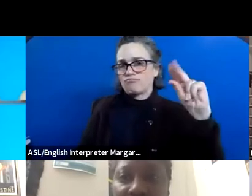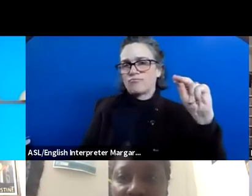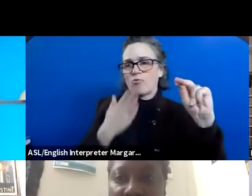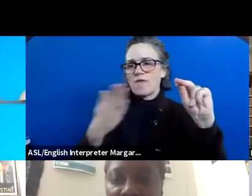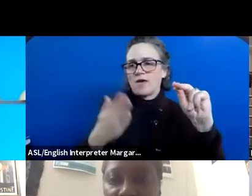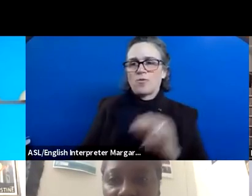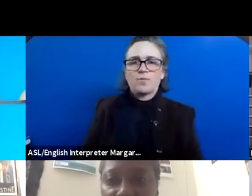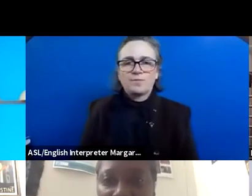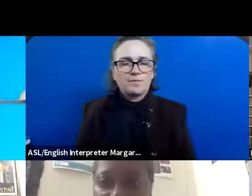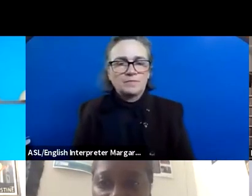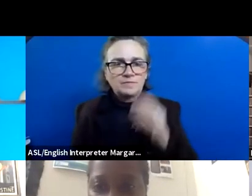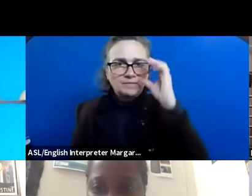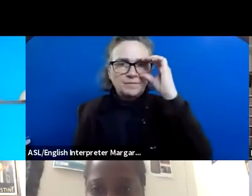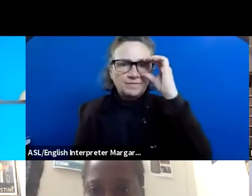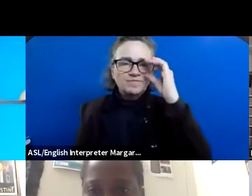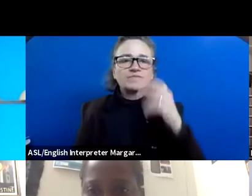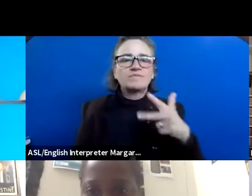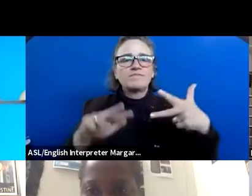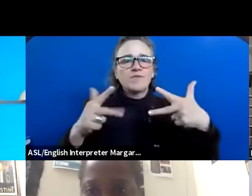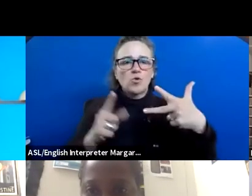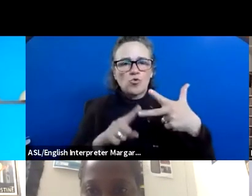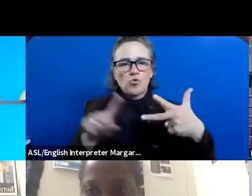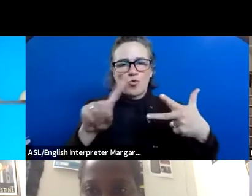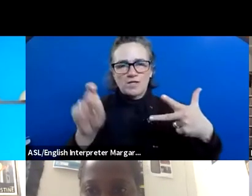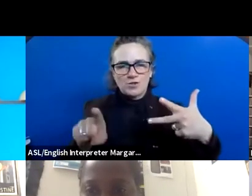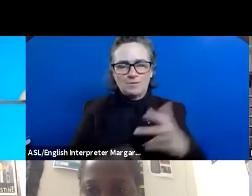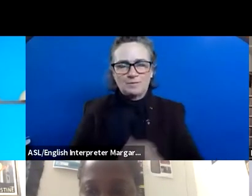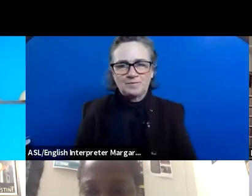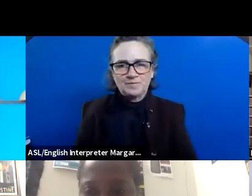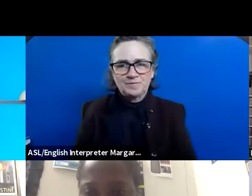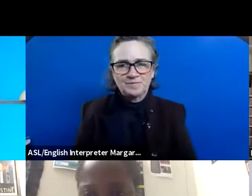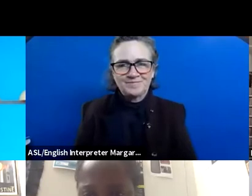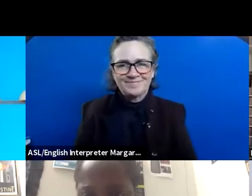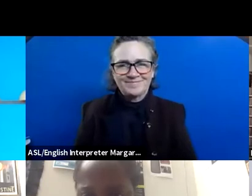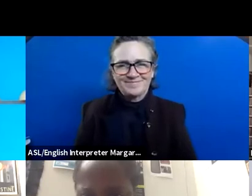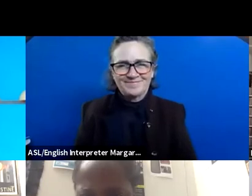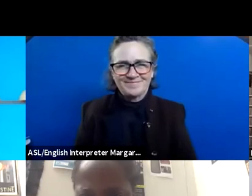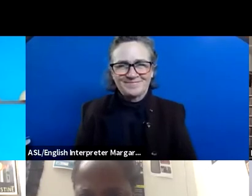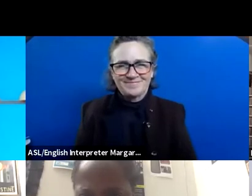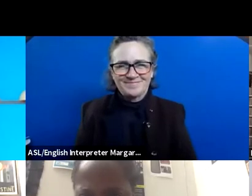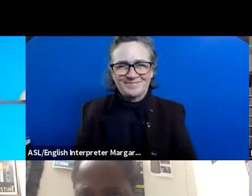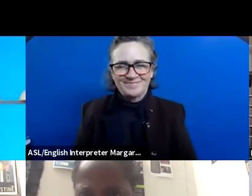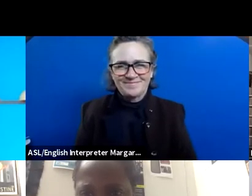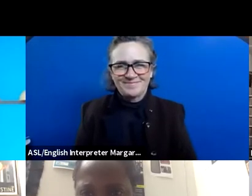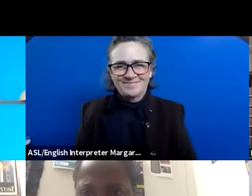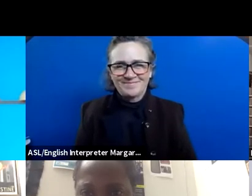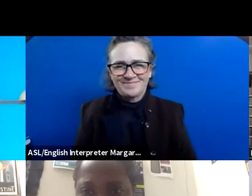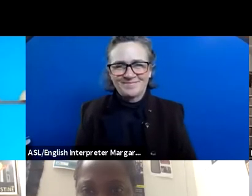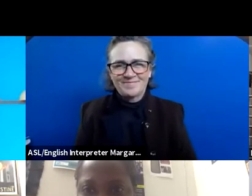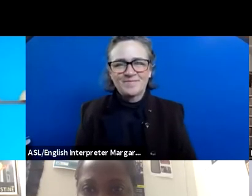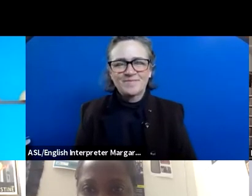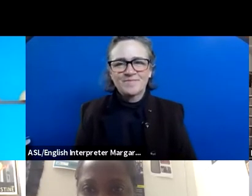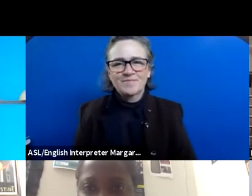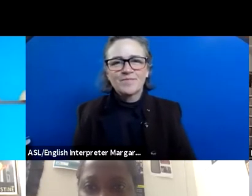Okay. So we have a third question. I just lost my place. And all